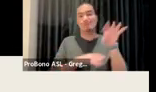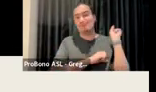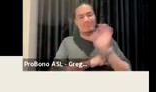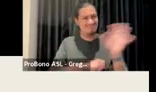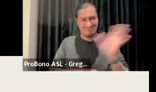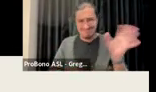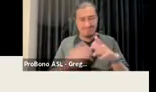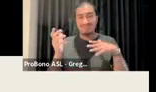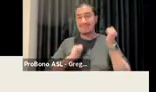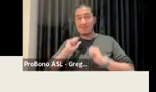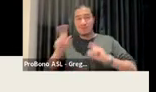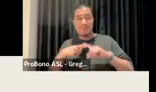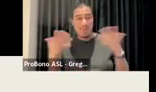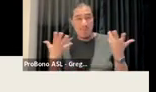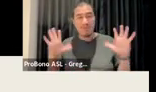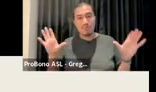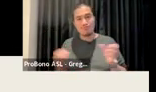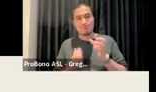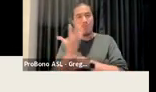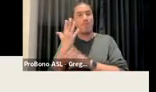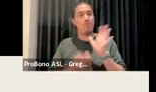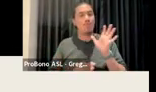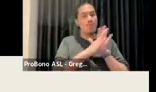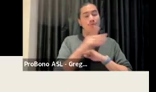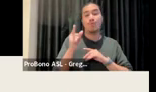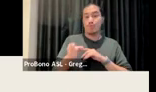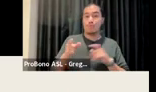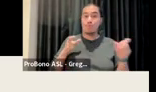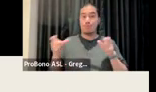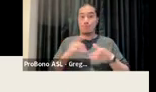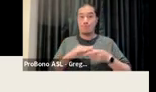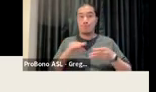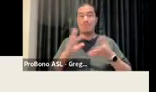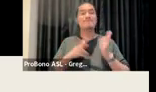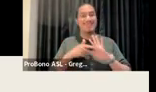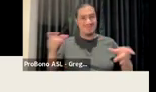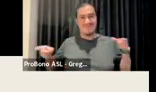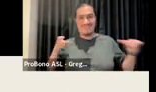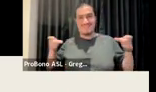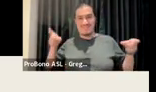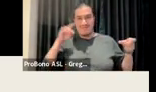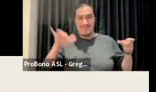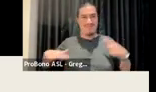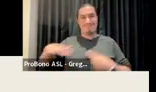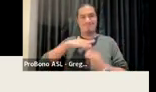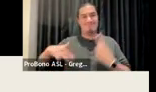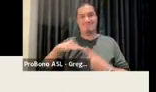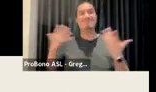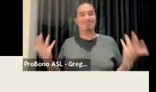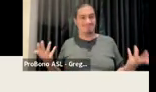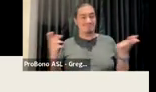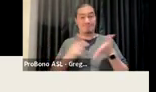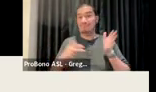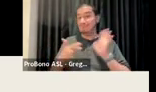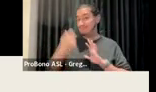theater is about collective growth. And you, as the controller of the narrative, you are the facilitator of that growth. So what that means